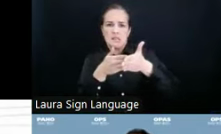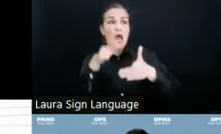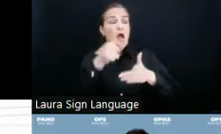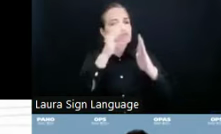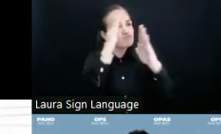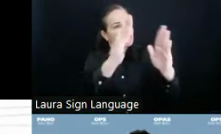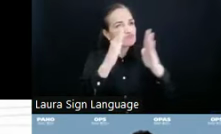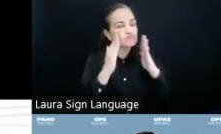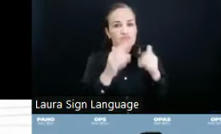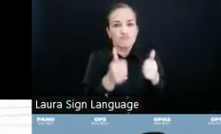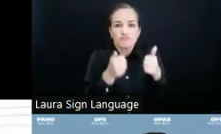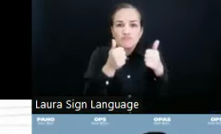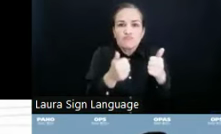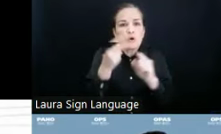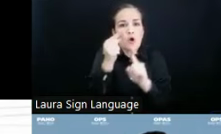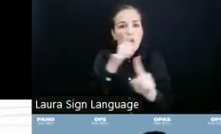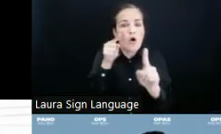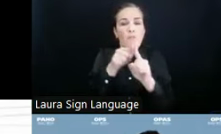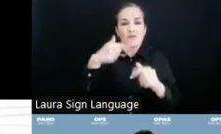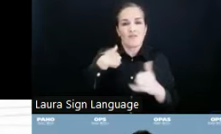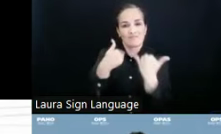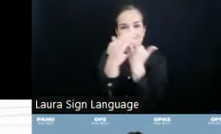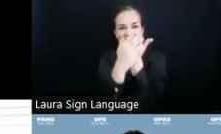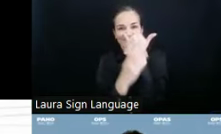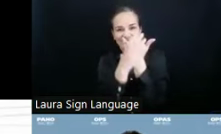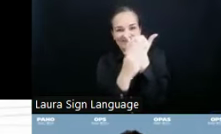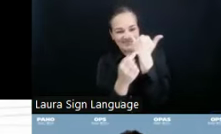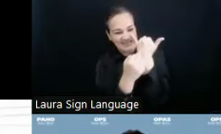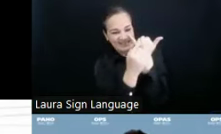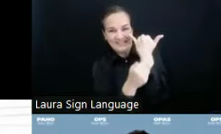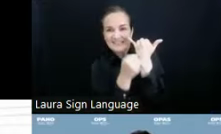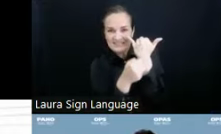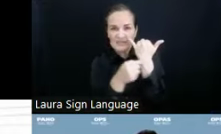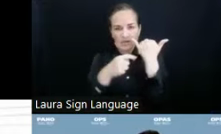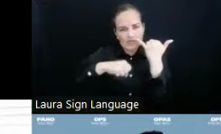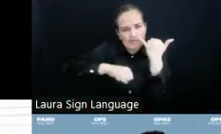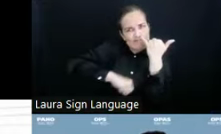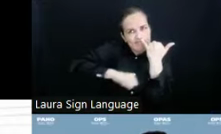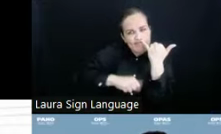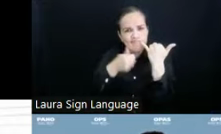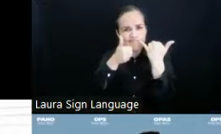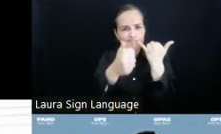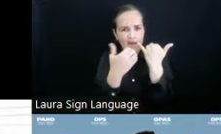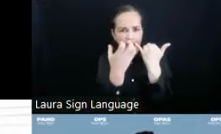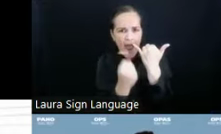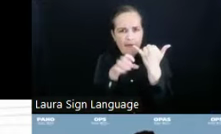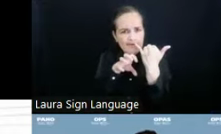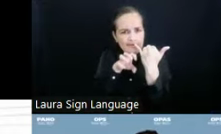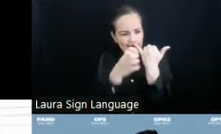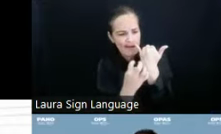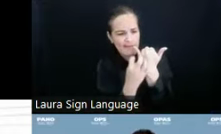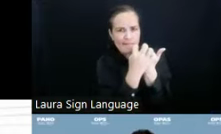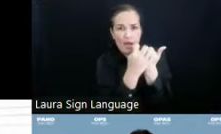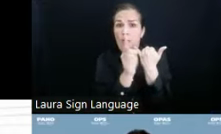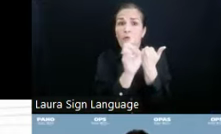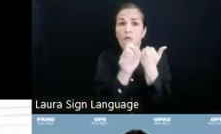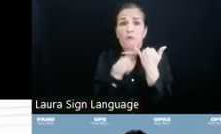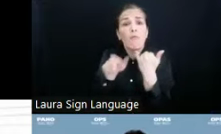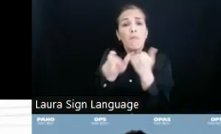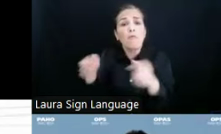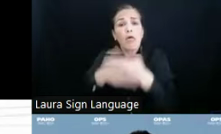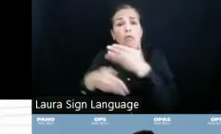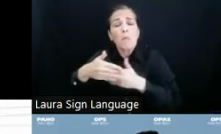possibilities prueba of no rectal receiving para el cáncer PAP cervicuterino tests en in comparación con las mujeres sin comparison with discapacidad. women Lo without mismo ocurre, disabilities. por ejemplo, The